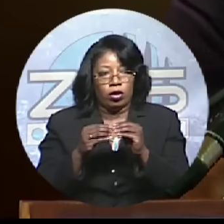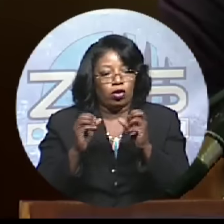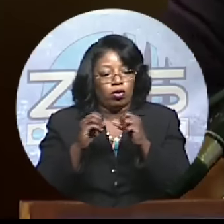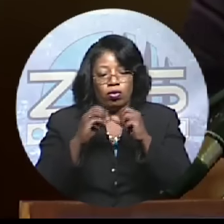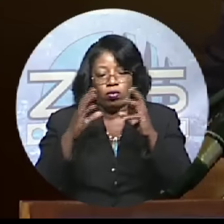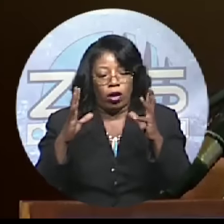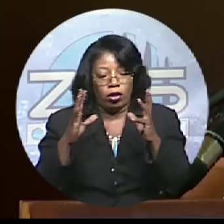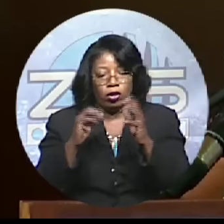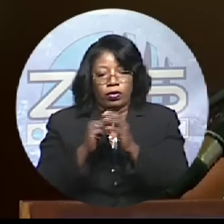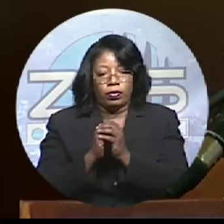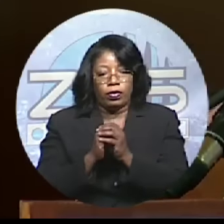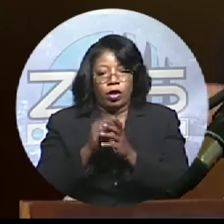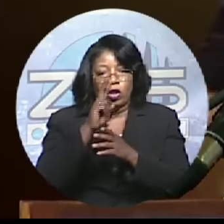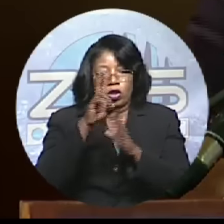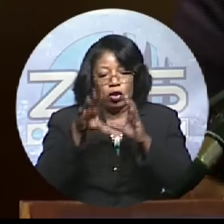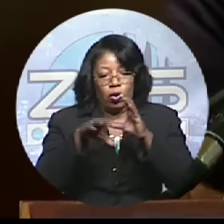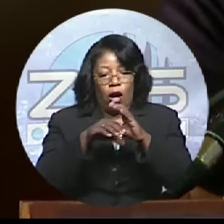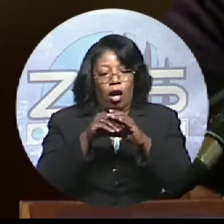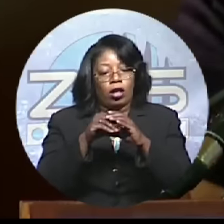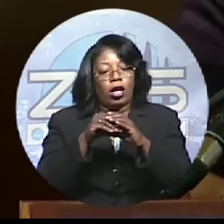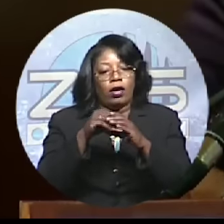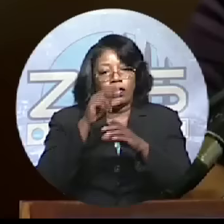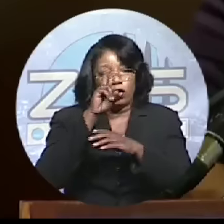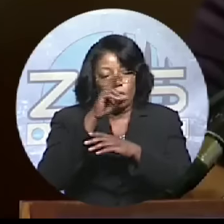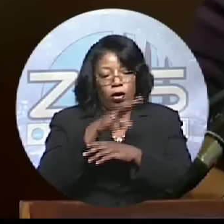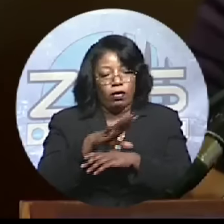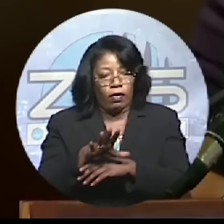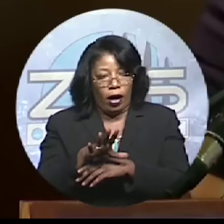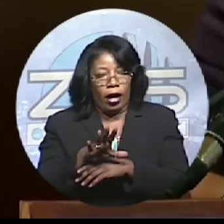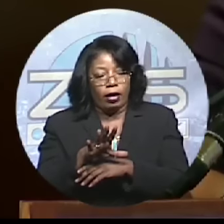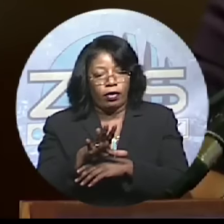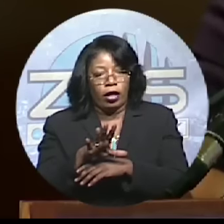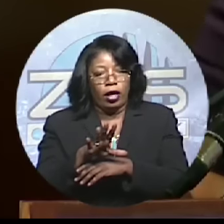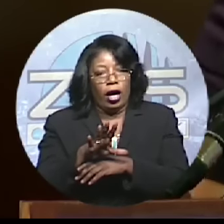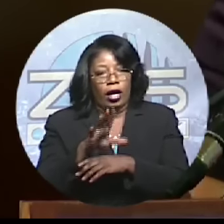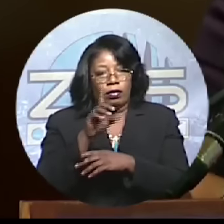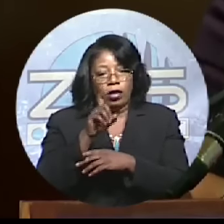2 out of 5 young people have seriously considered attempting suicide, and nearly